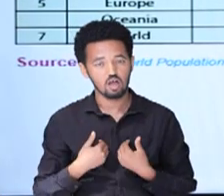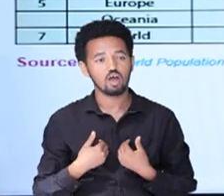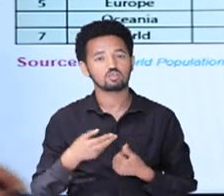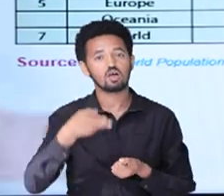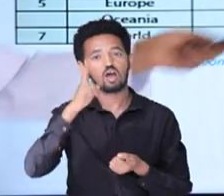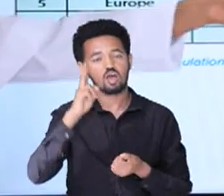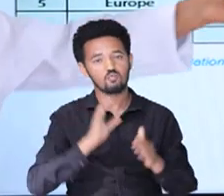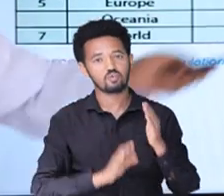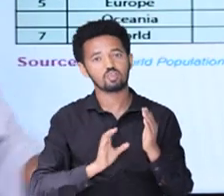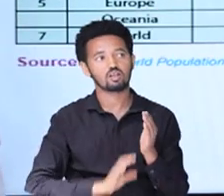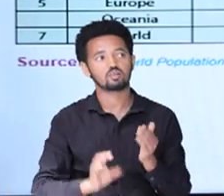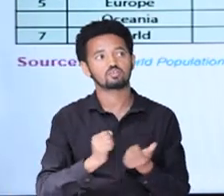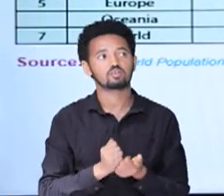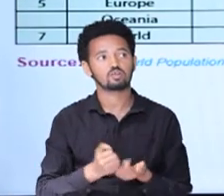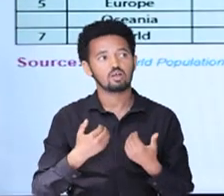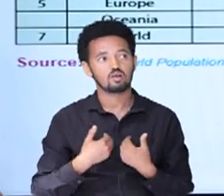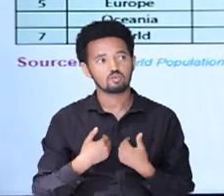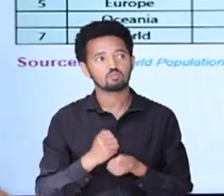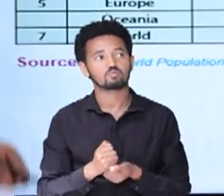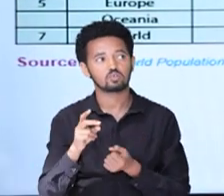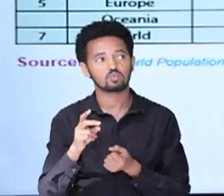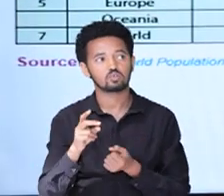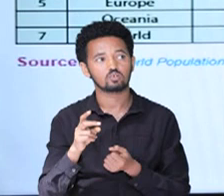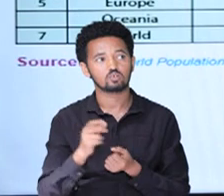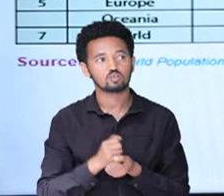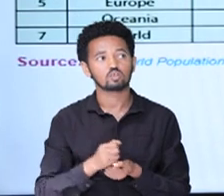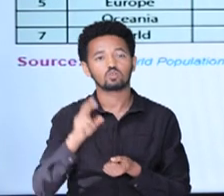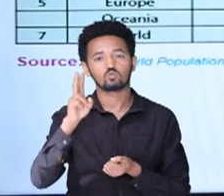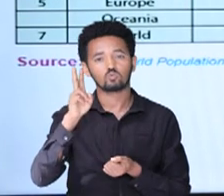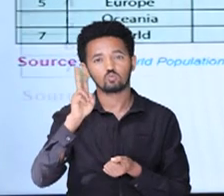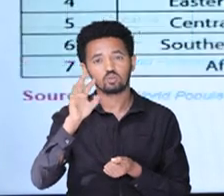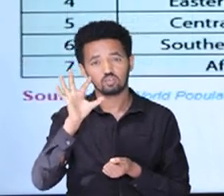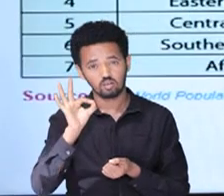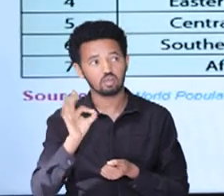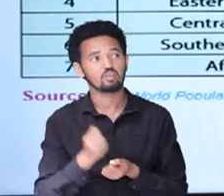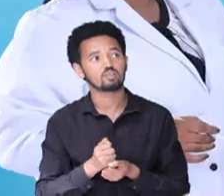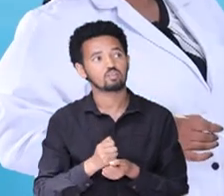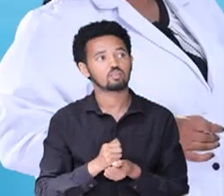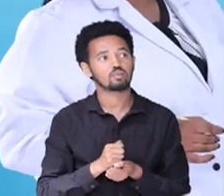high fertility rate. As we have seen, the doubling time, 29 years.